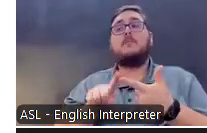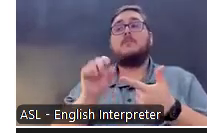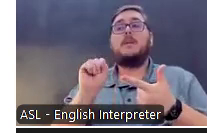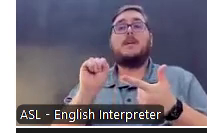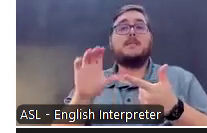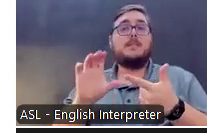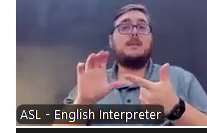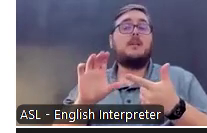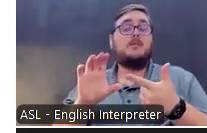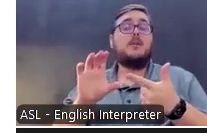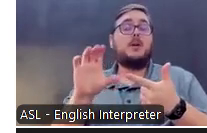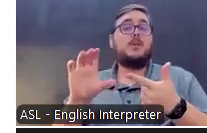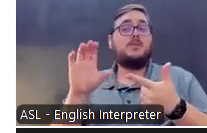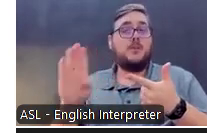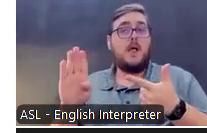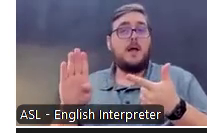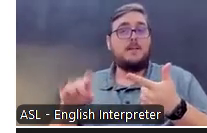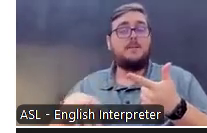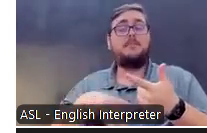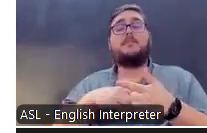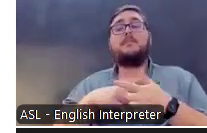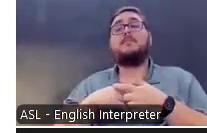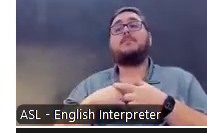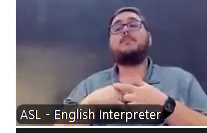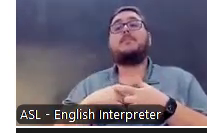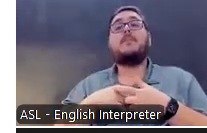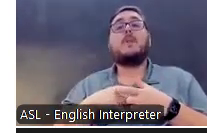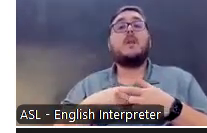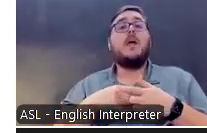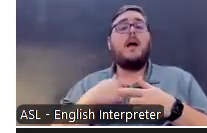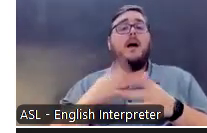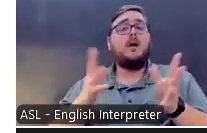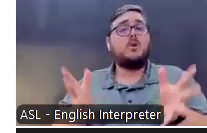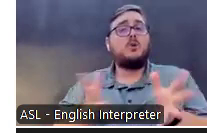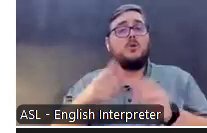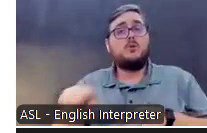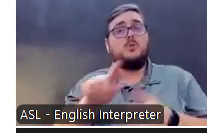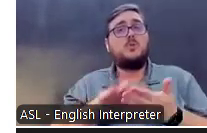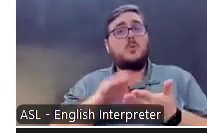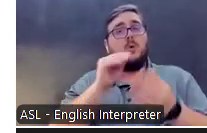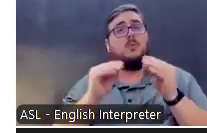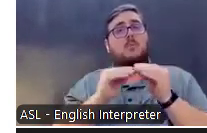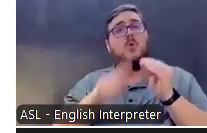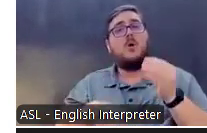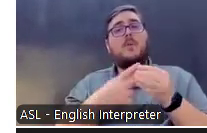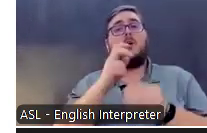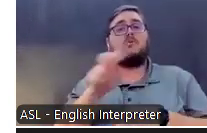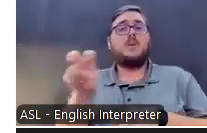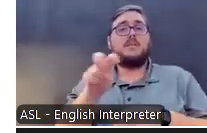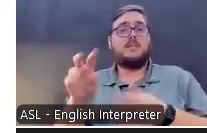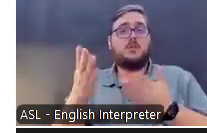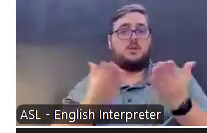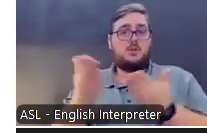for the Blind. I definitely encourage you to learn more about transition services. And if you do want more